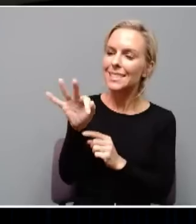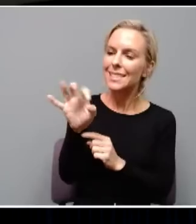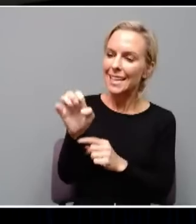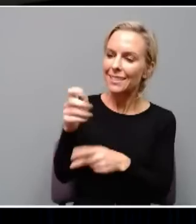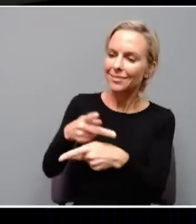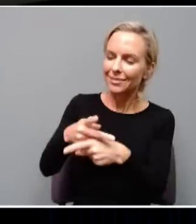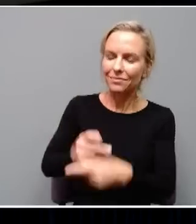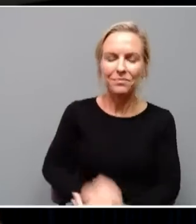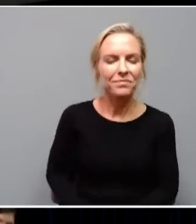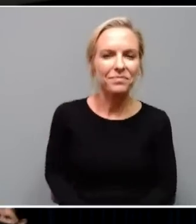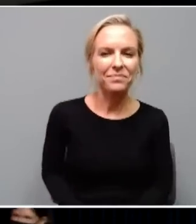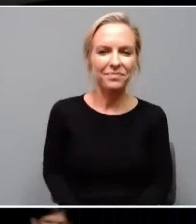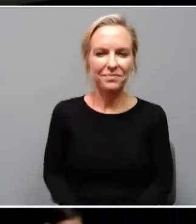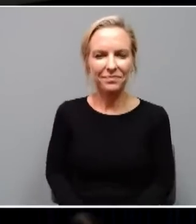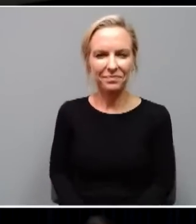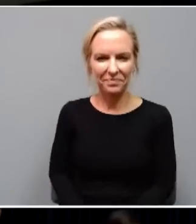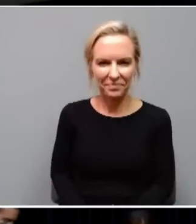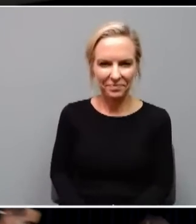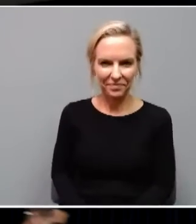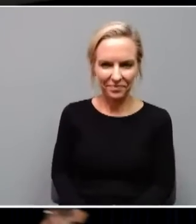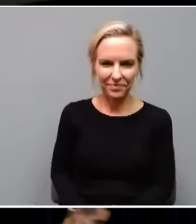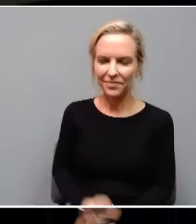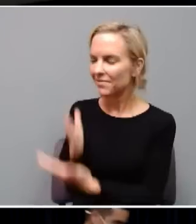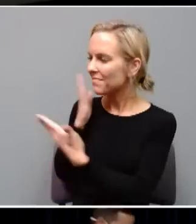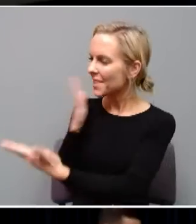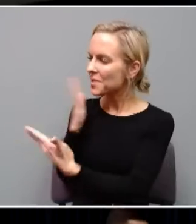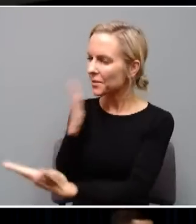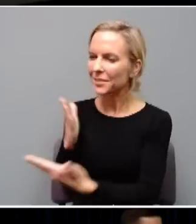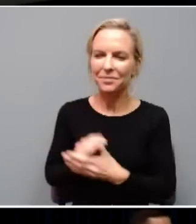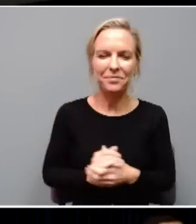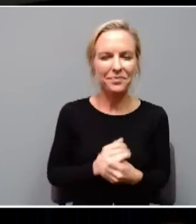Thank you. Thank you.